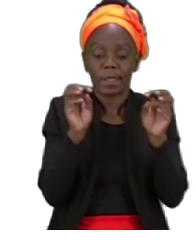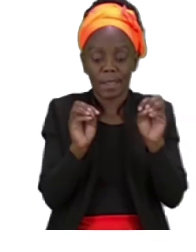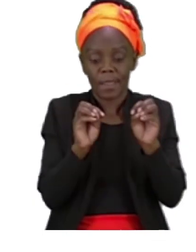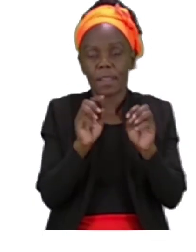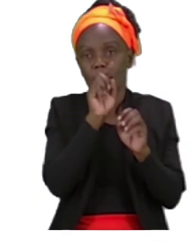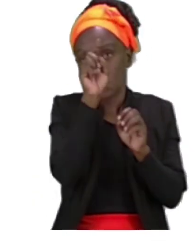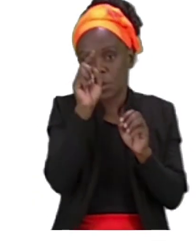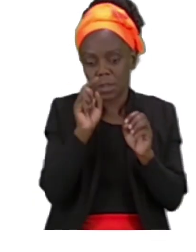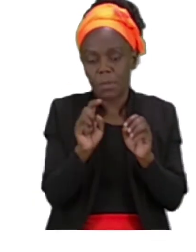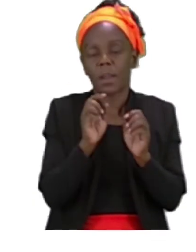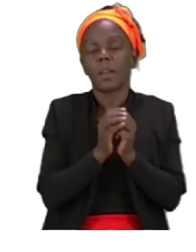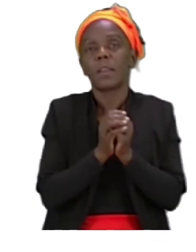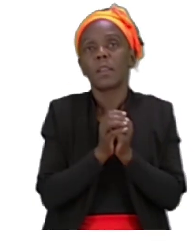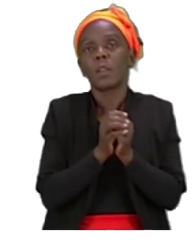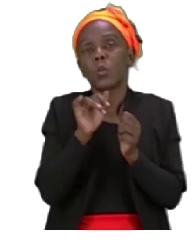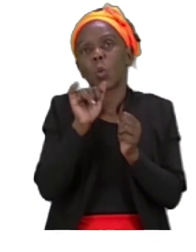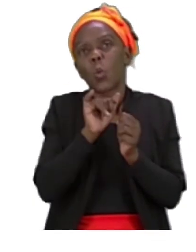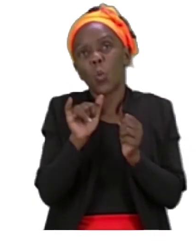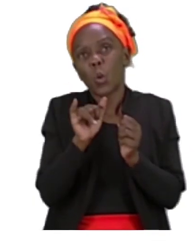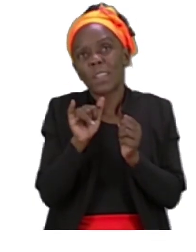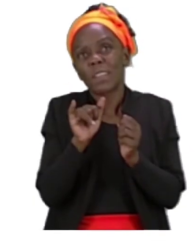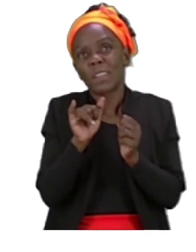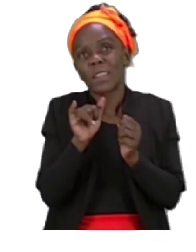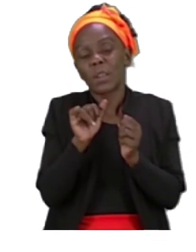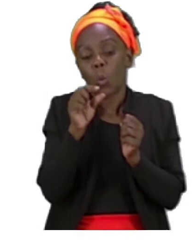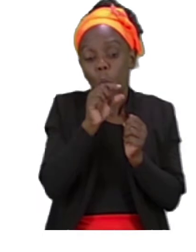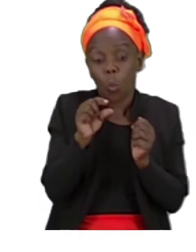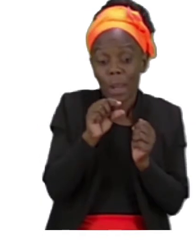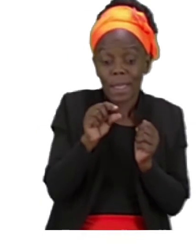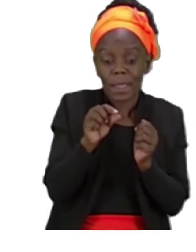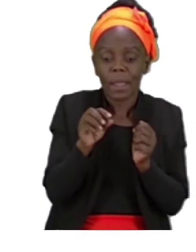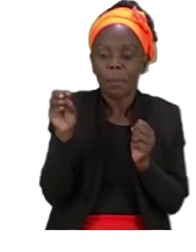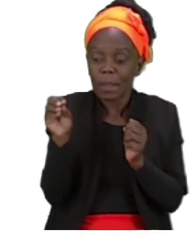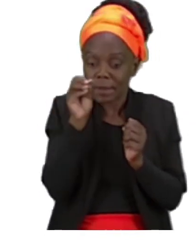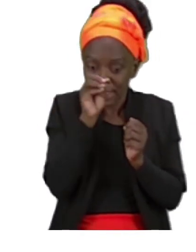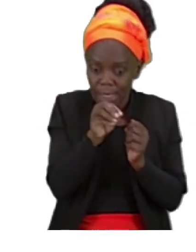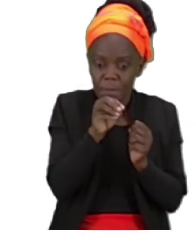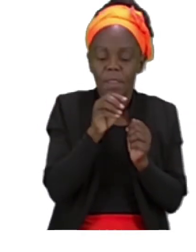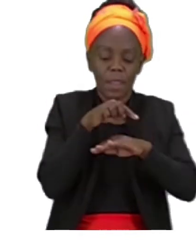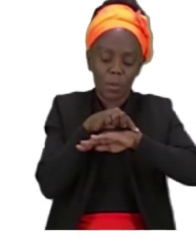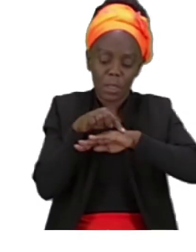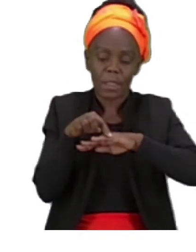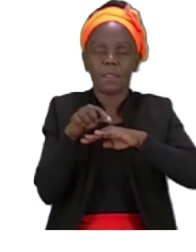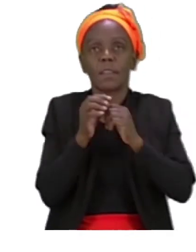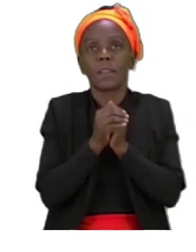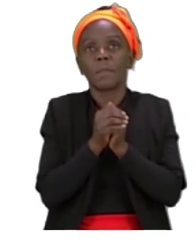So which possessive pronoun is best to put on the dash? Is